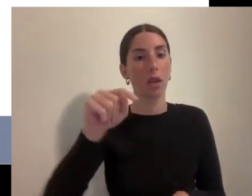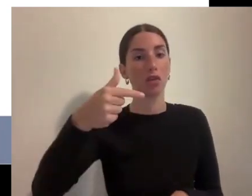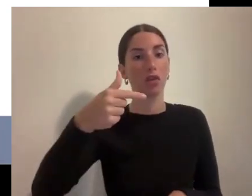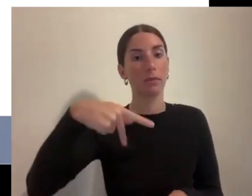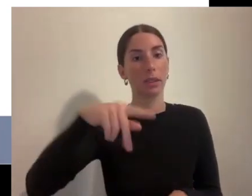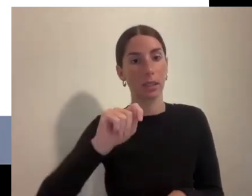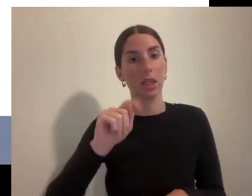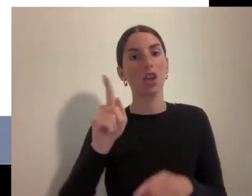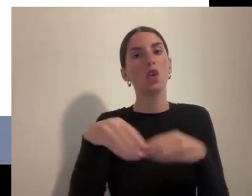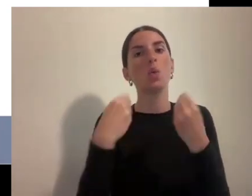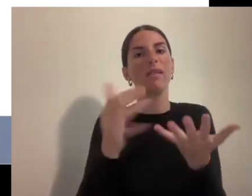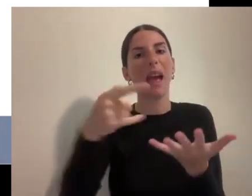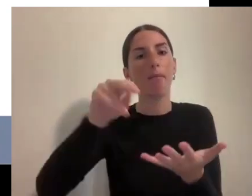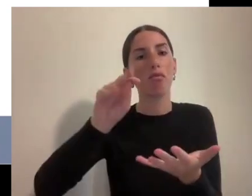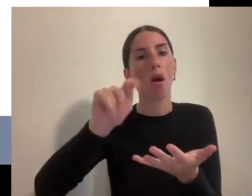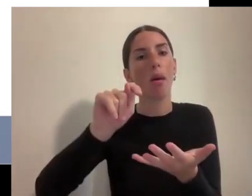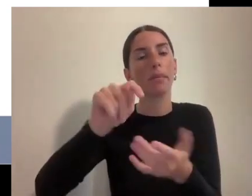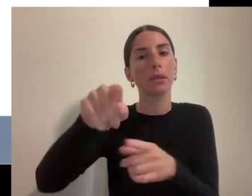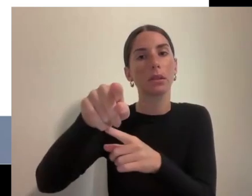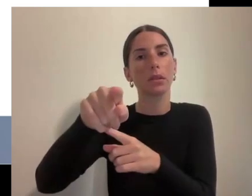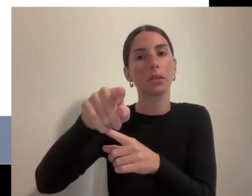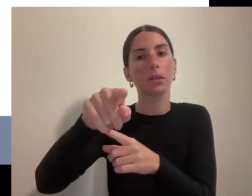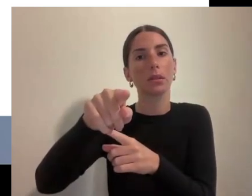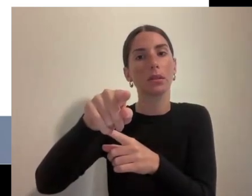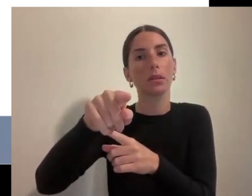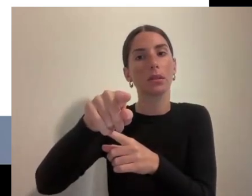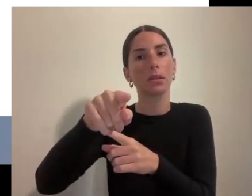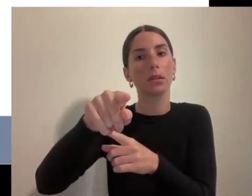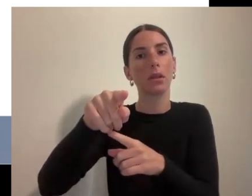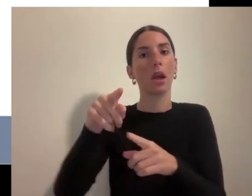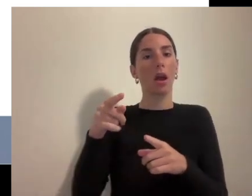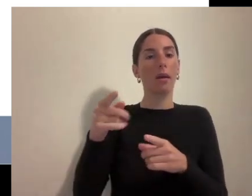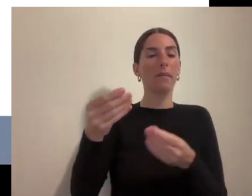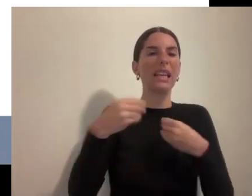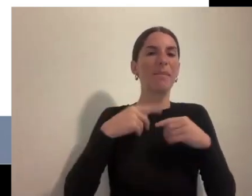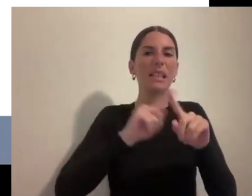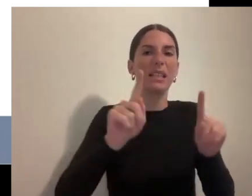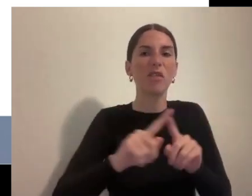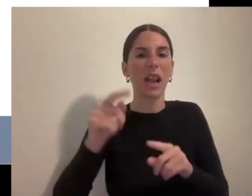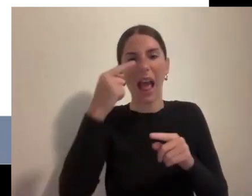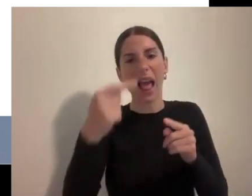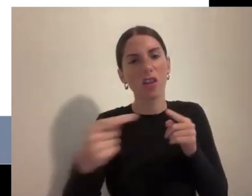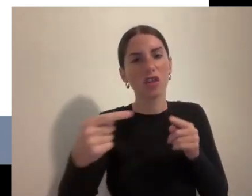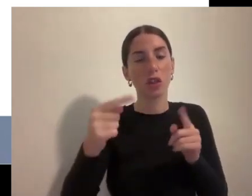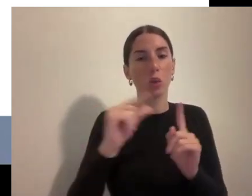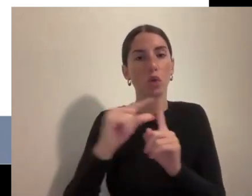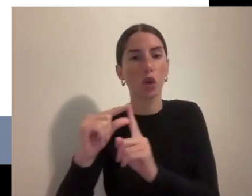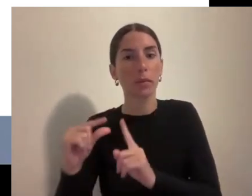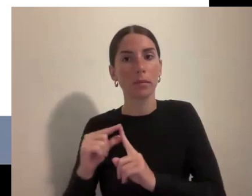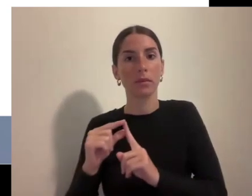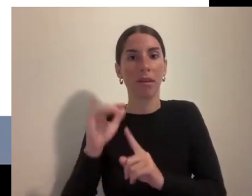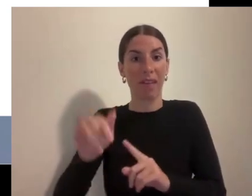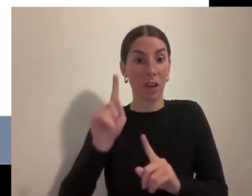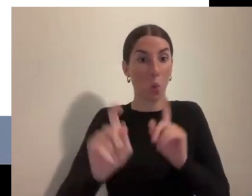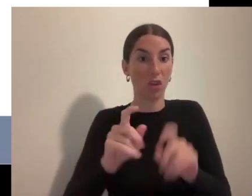give it this prompt up here, give me a glossary of allergy terms. If that's the only prompt I give it, just like